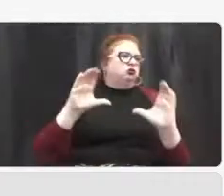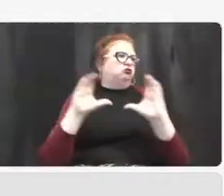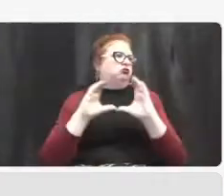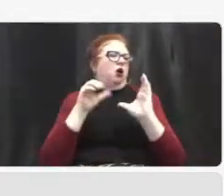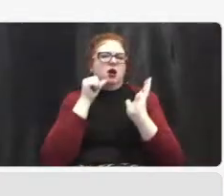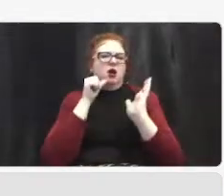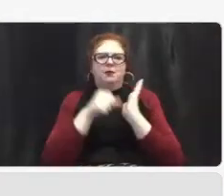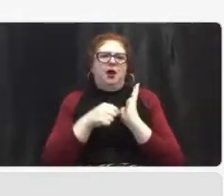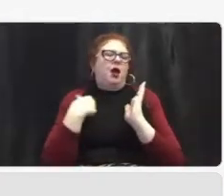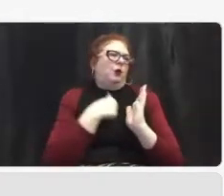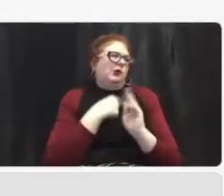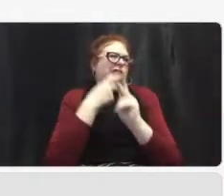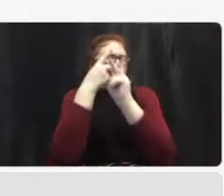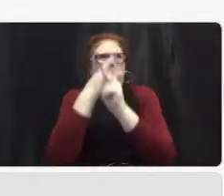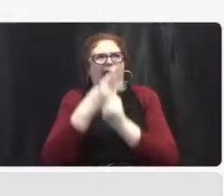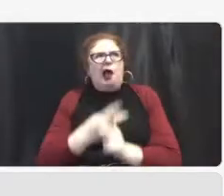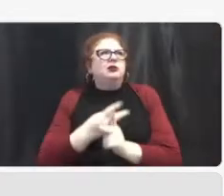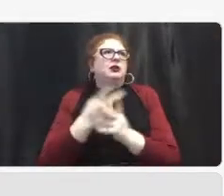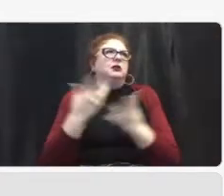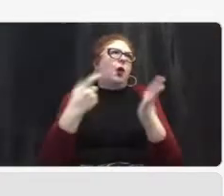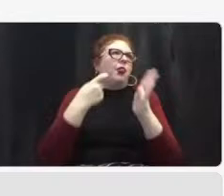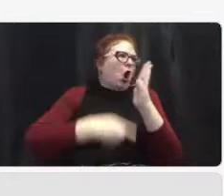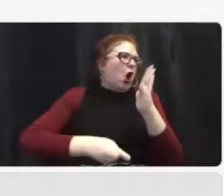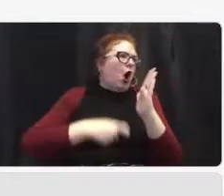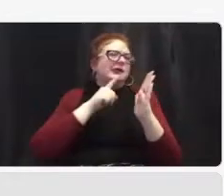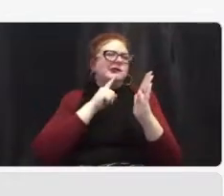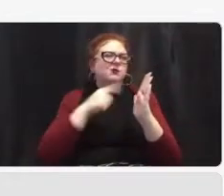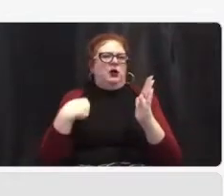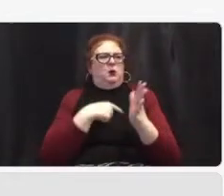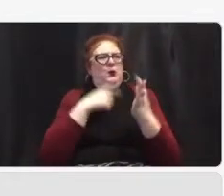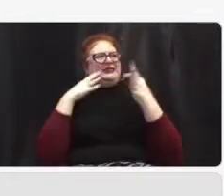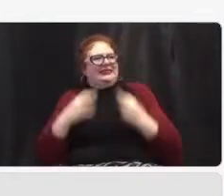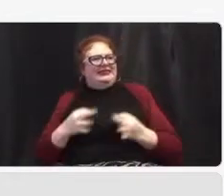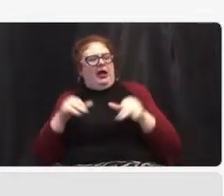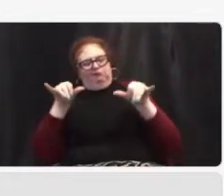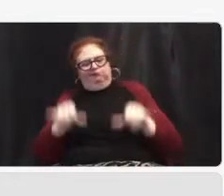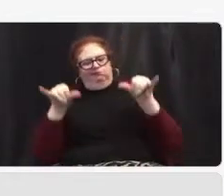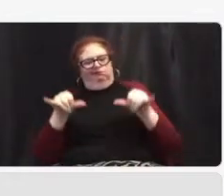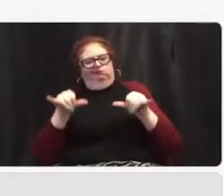of what it would cost to extend that, and we elected not to do it. But